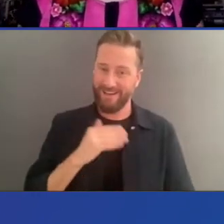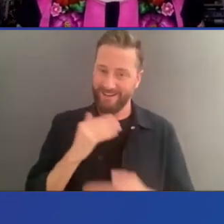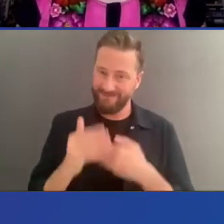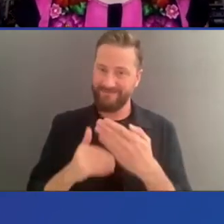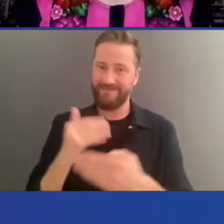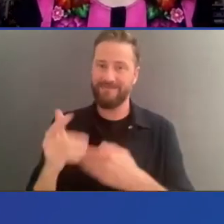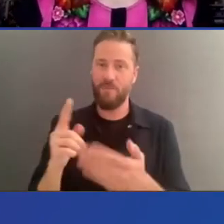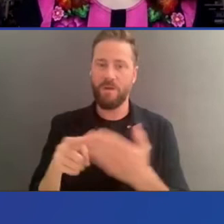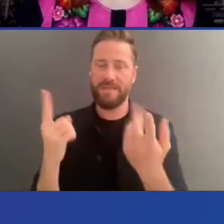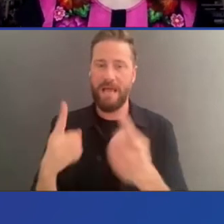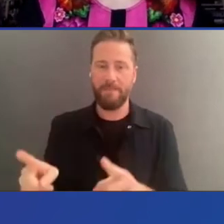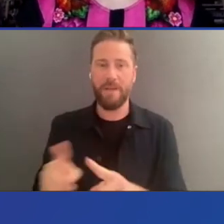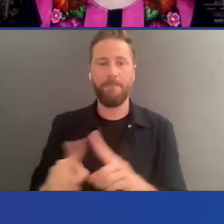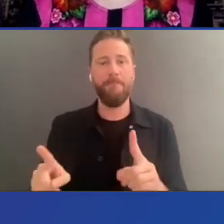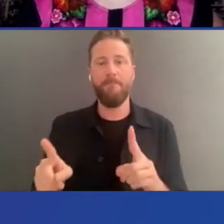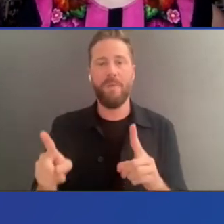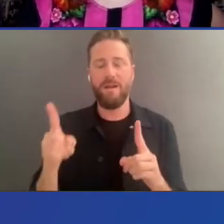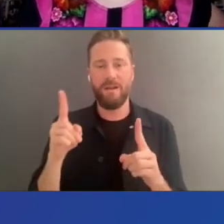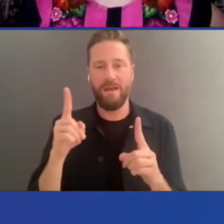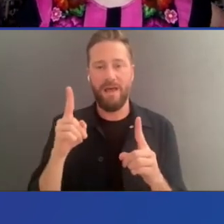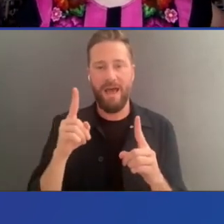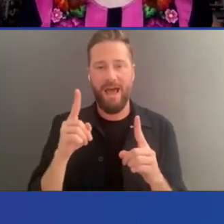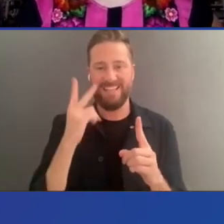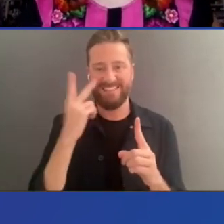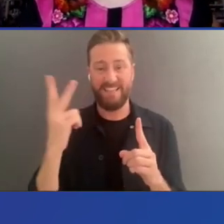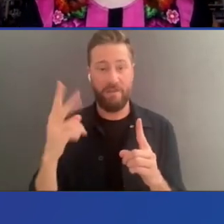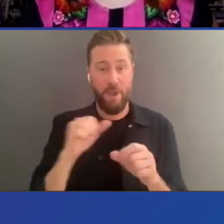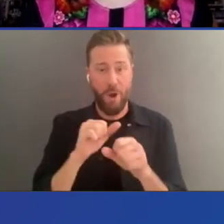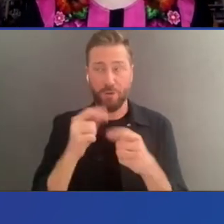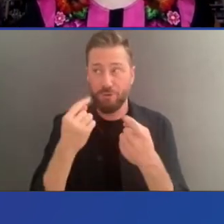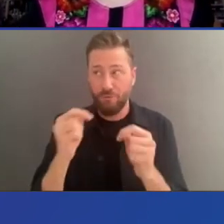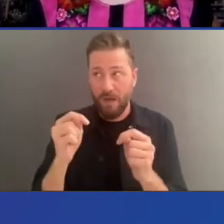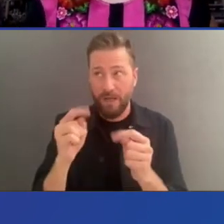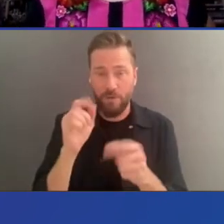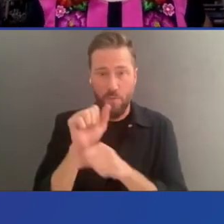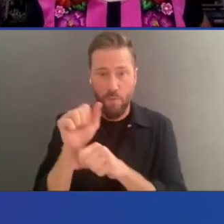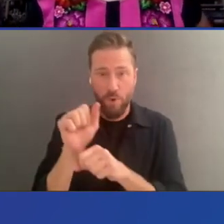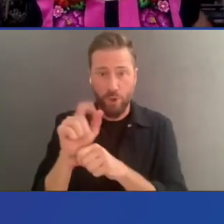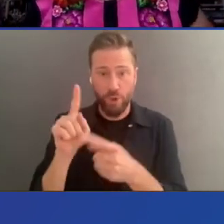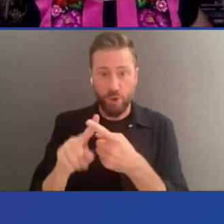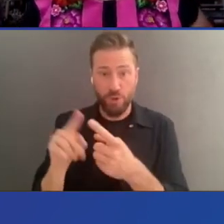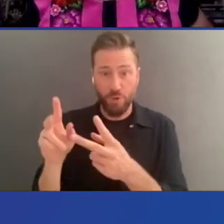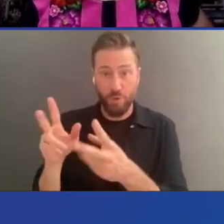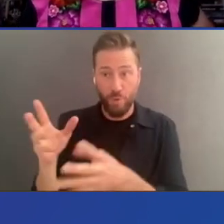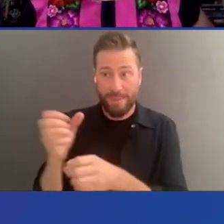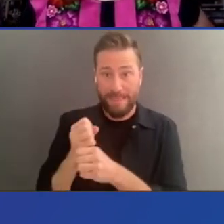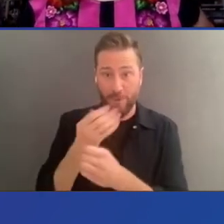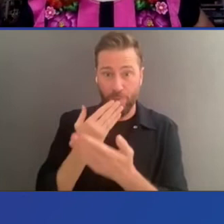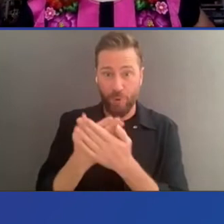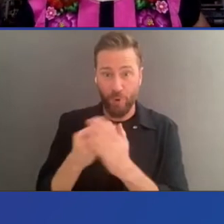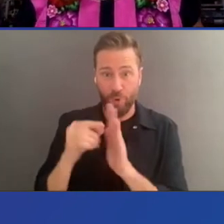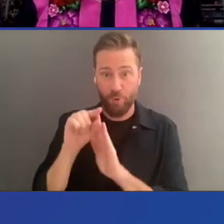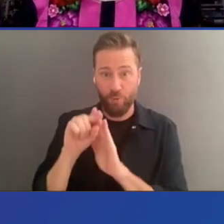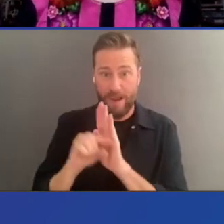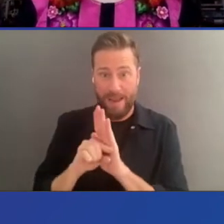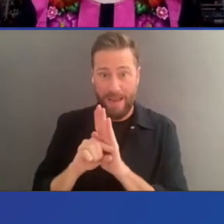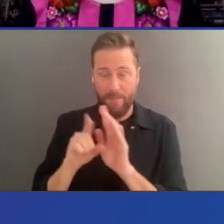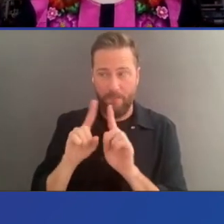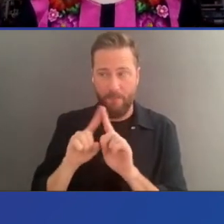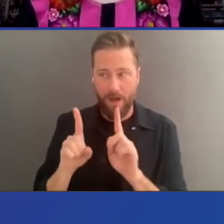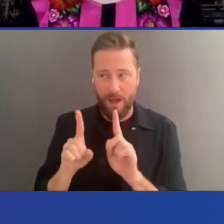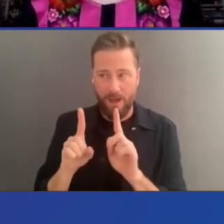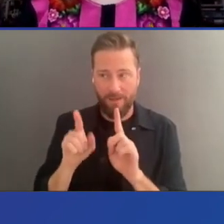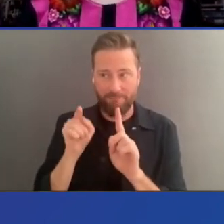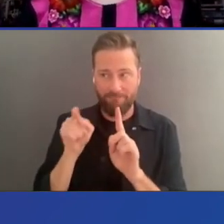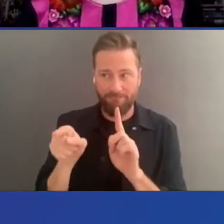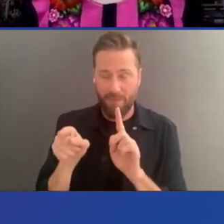Um, I see that they are working toward, you know, receiving a grade, you know, but I